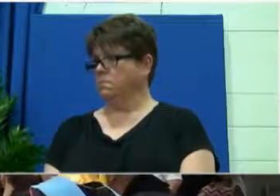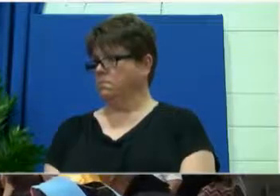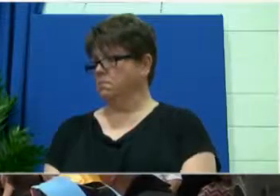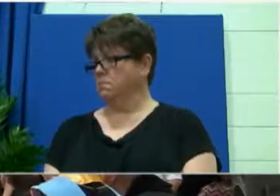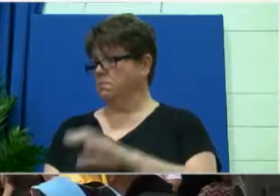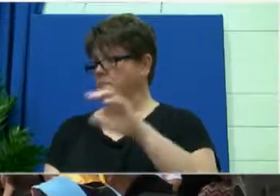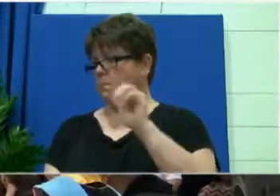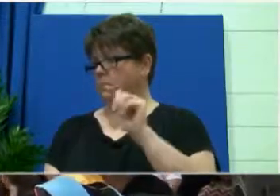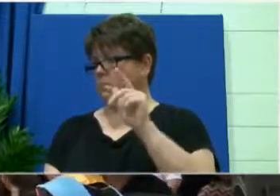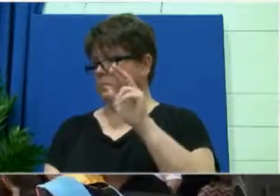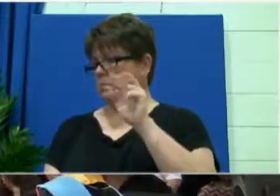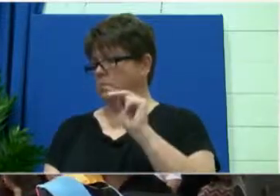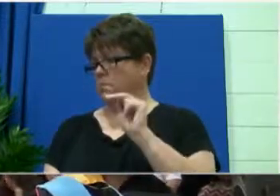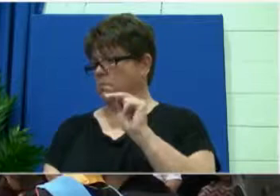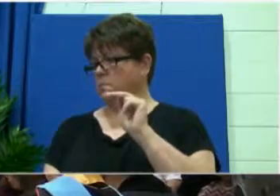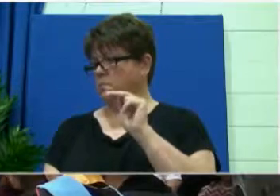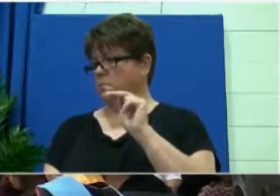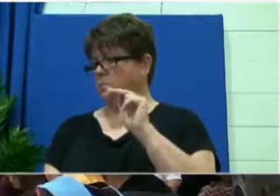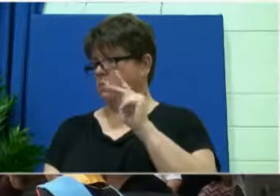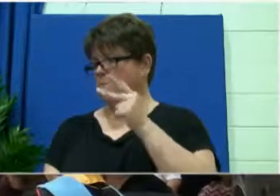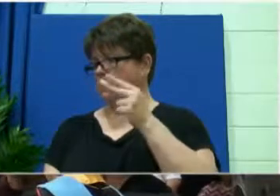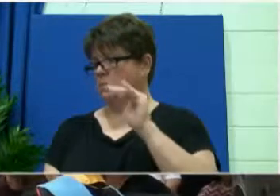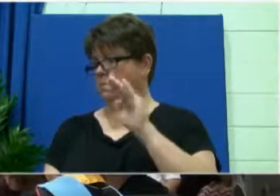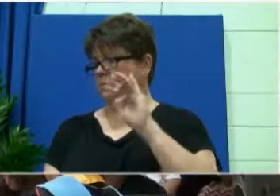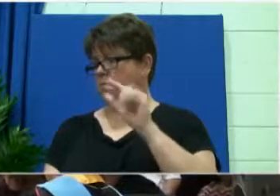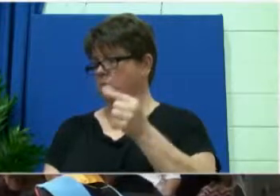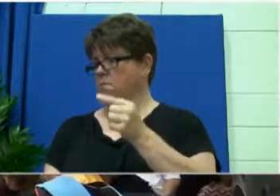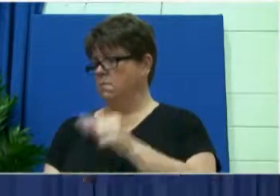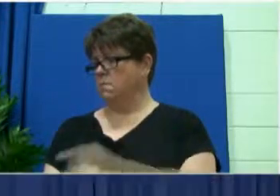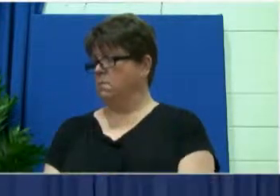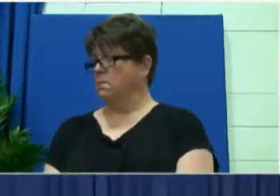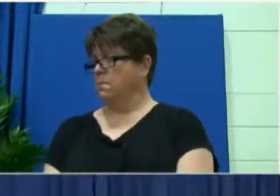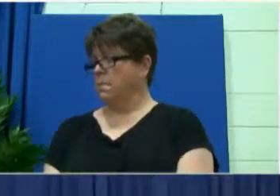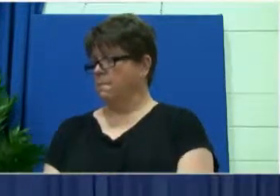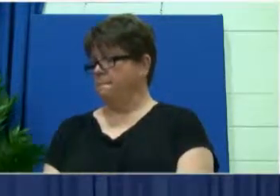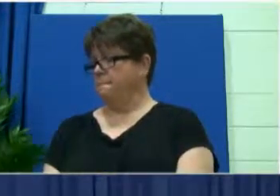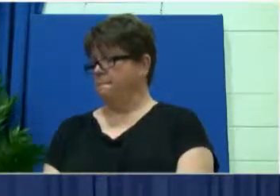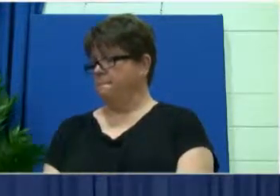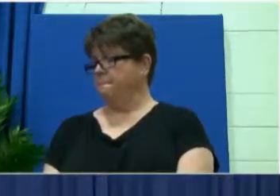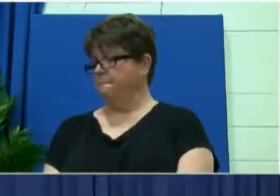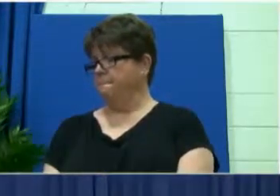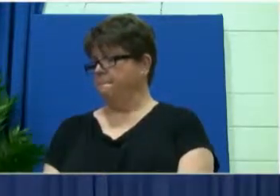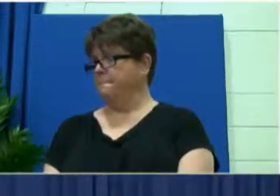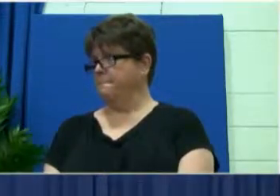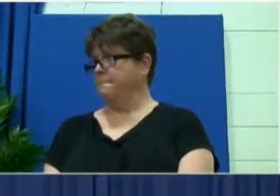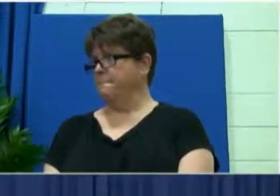Erin Kathleen Habing, Associate in Applied Science, Radiologic Technology.